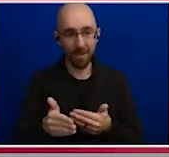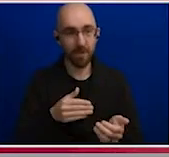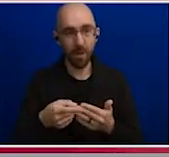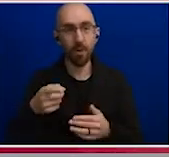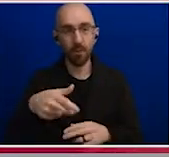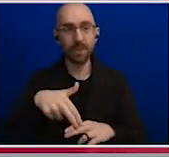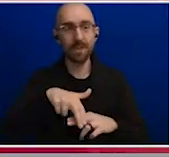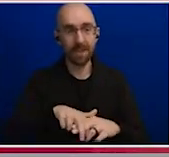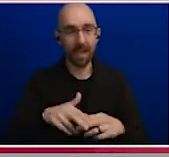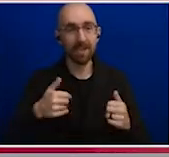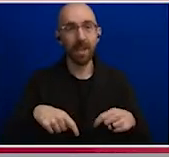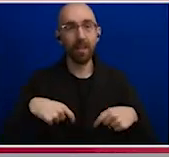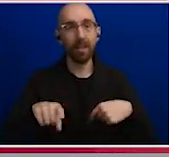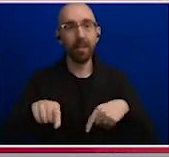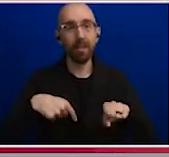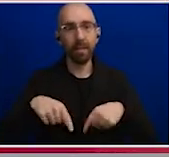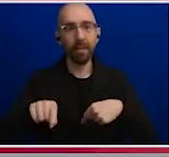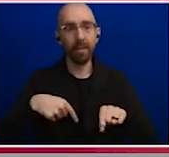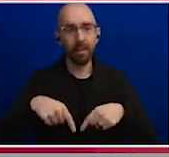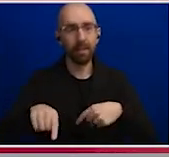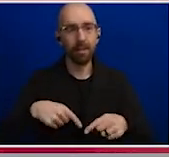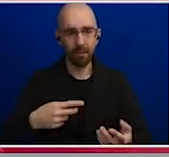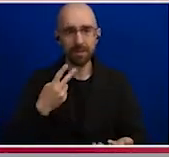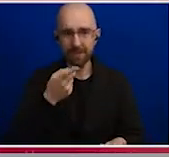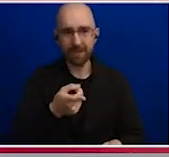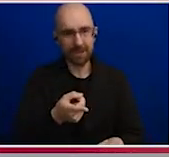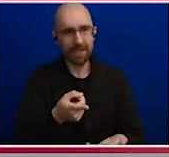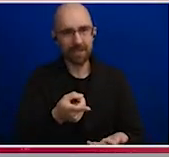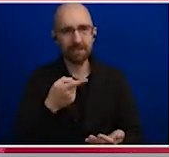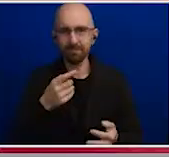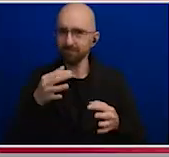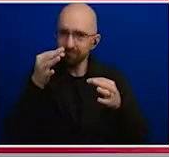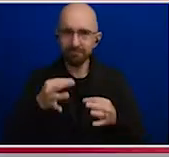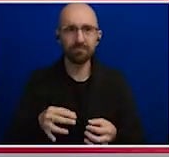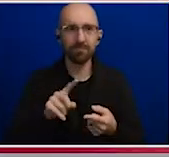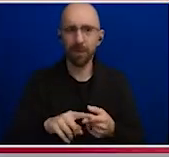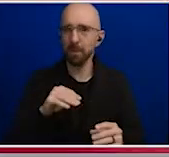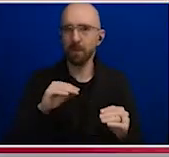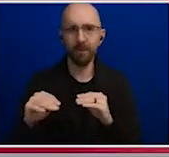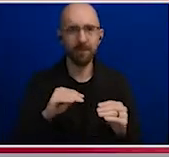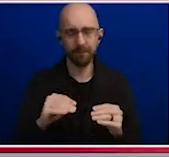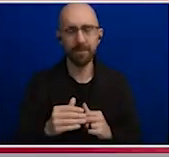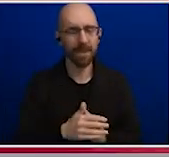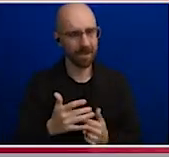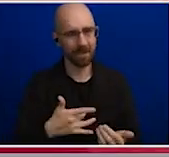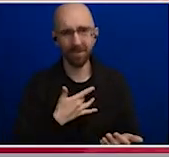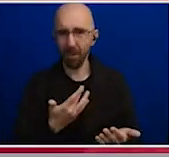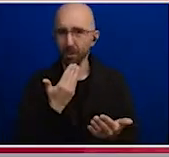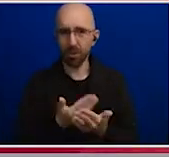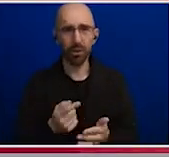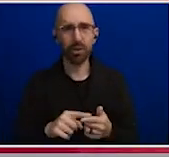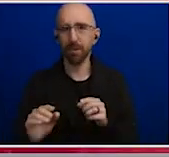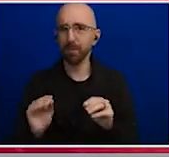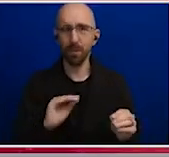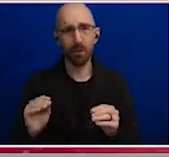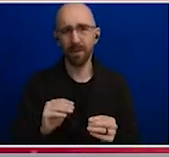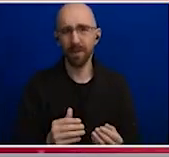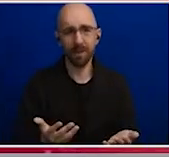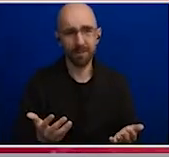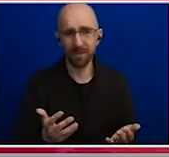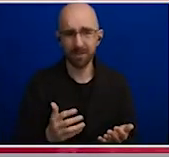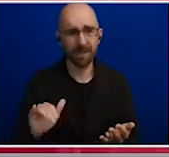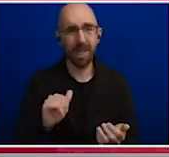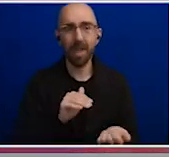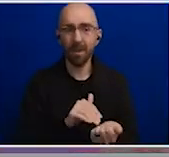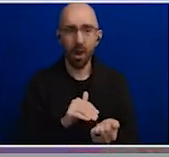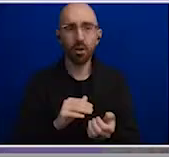your legs back and forth, like you were just determined to keep moving. It just felt good to move. Right. It's like the doctor says, the more